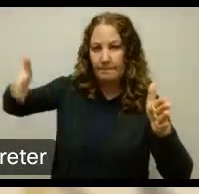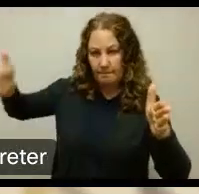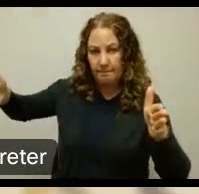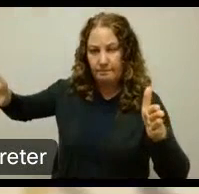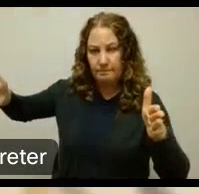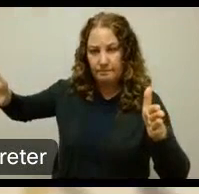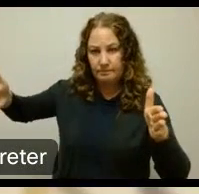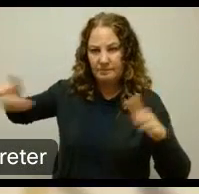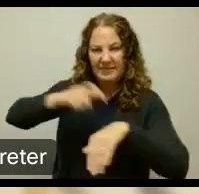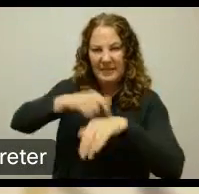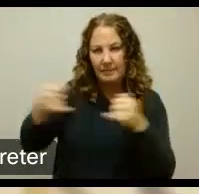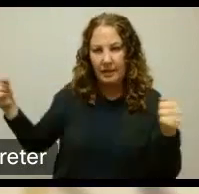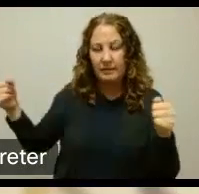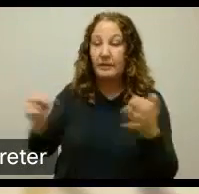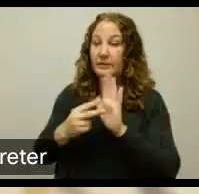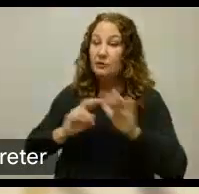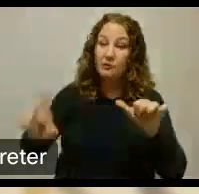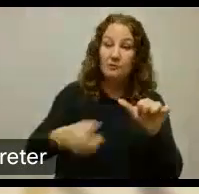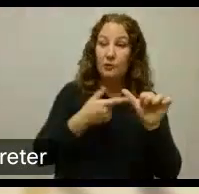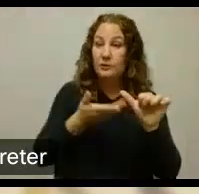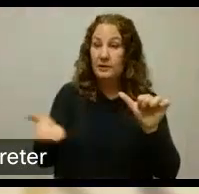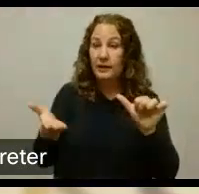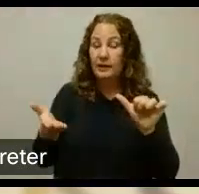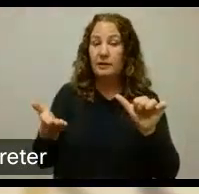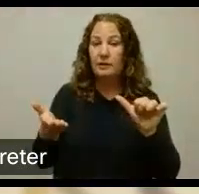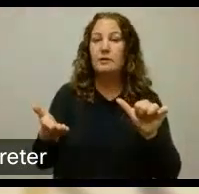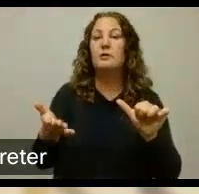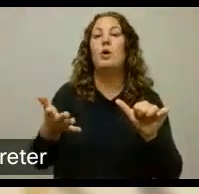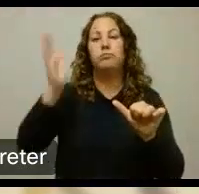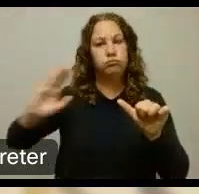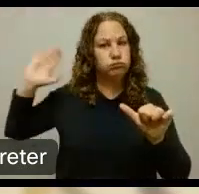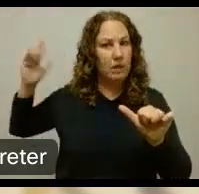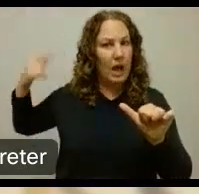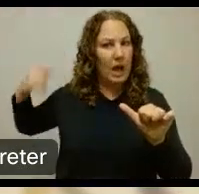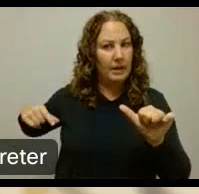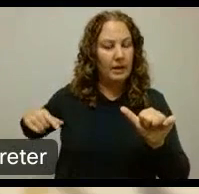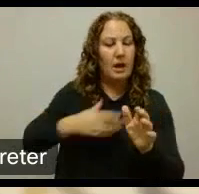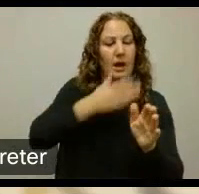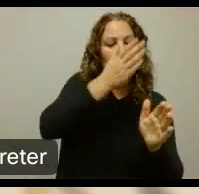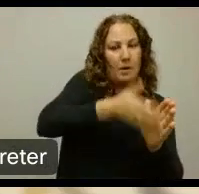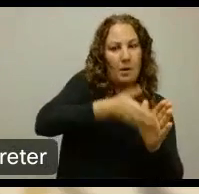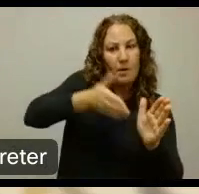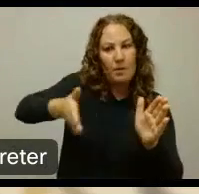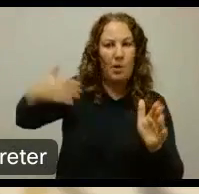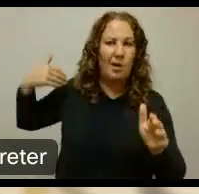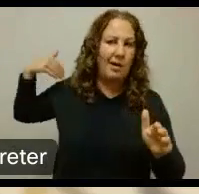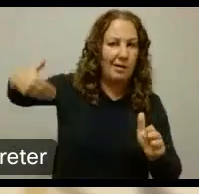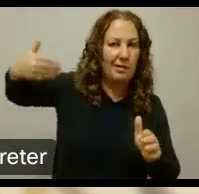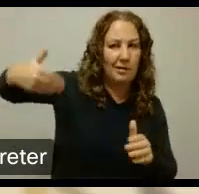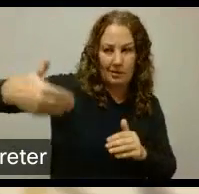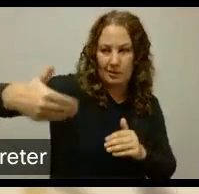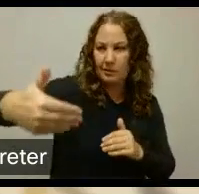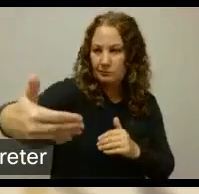timeline. The first thing in your writing is the farthest thing in the past, and then you move through the events as they happened in